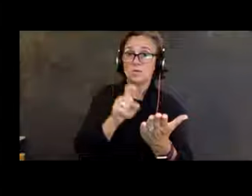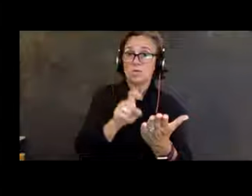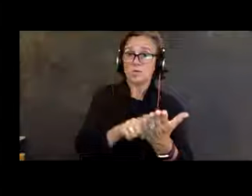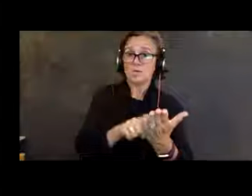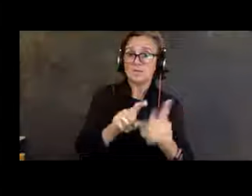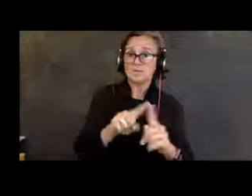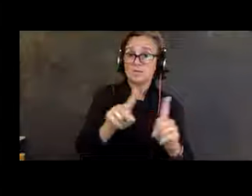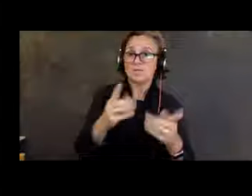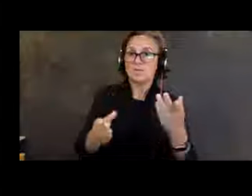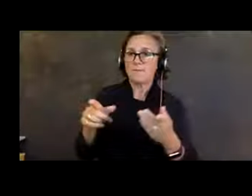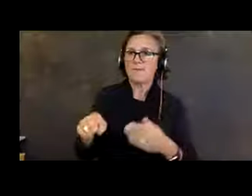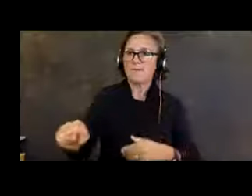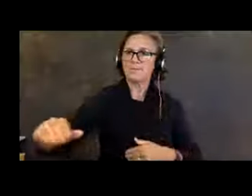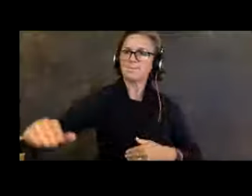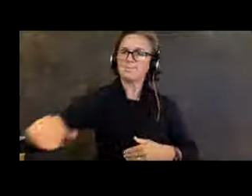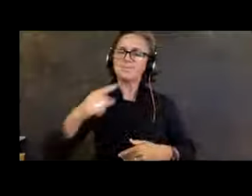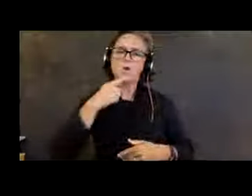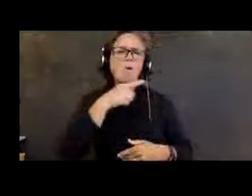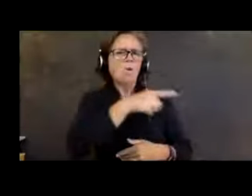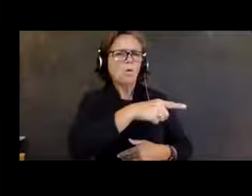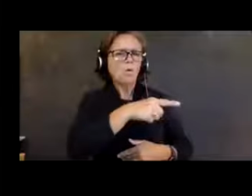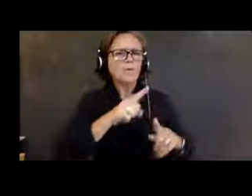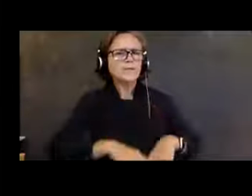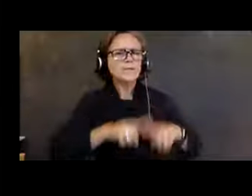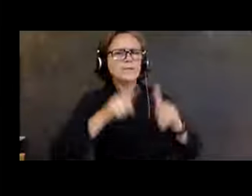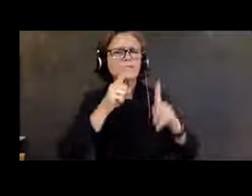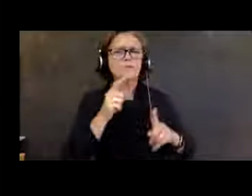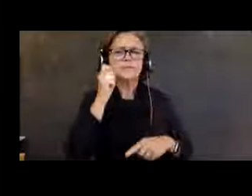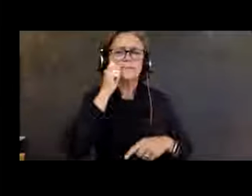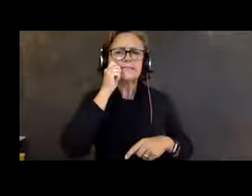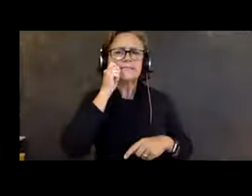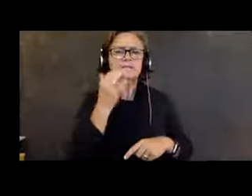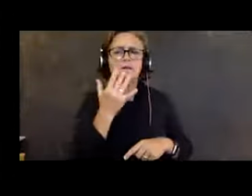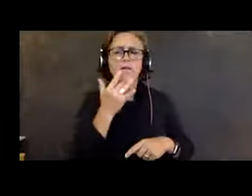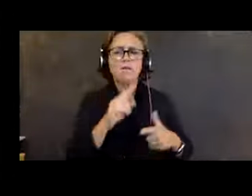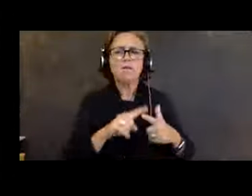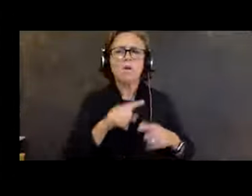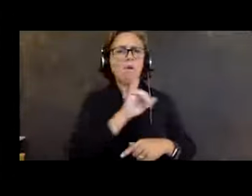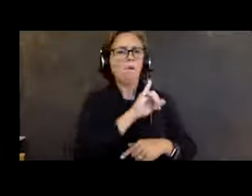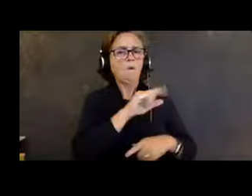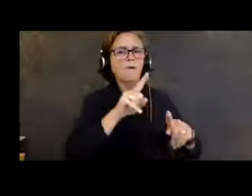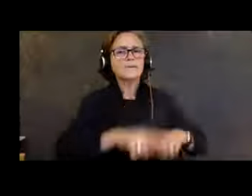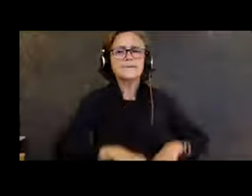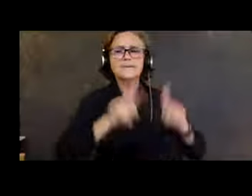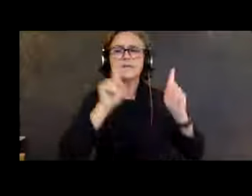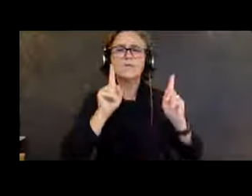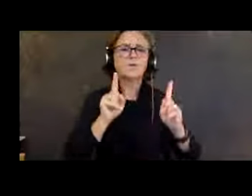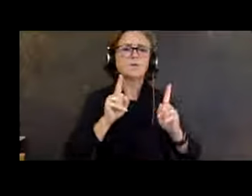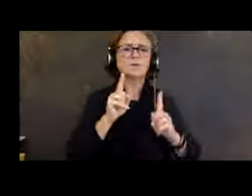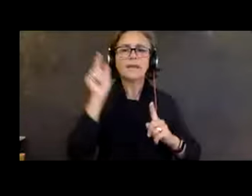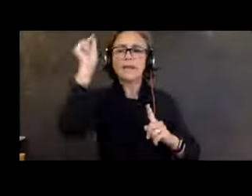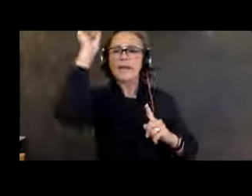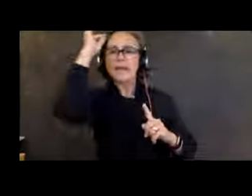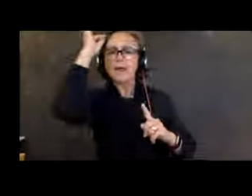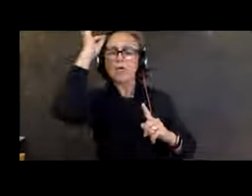has different hair color, or this woman might have a different skin tone. So, you know, sometimes as parents,